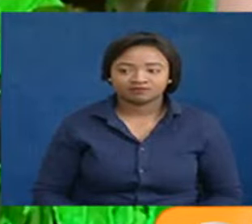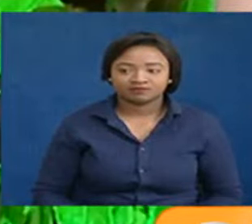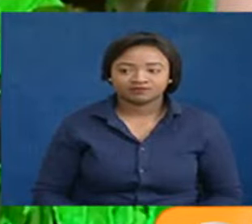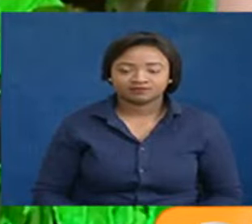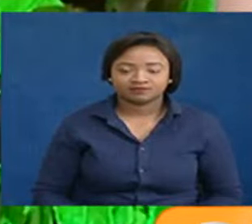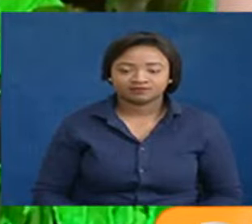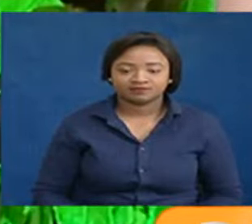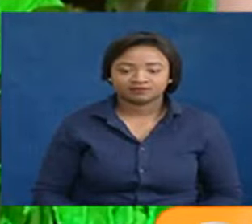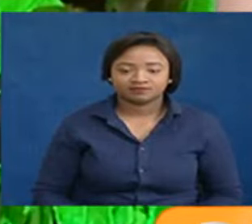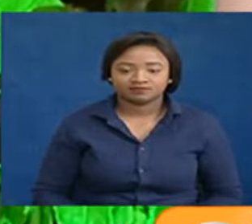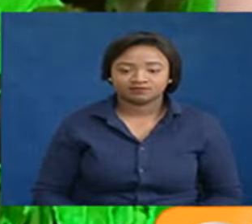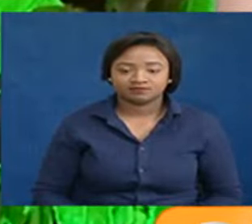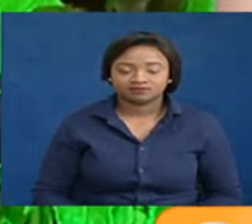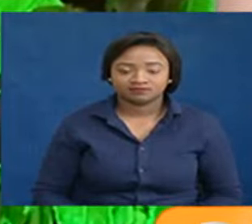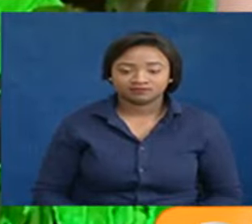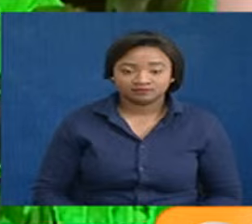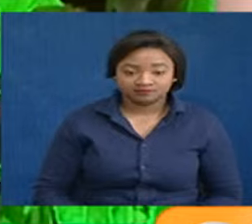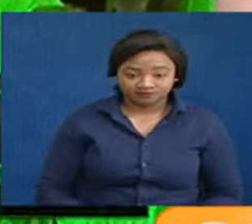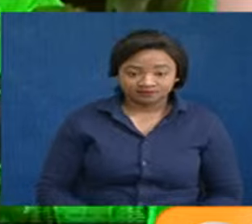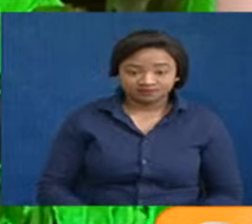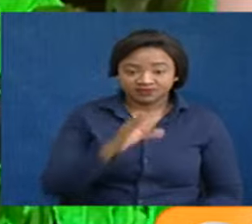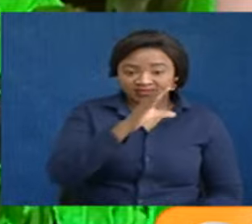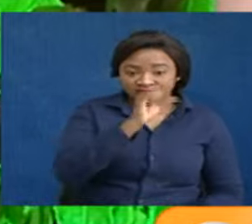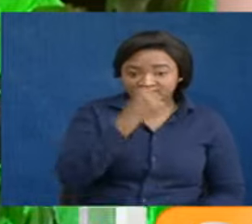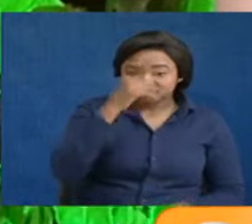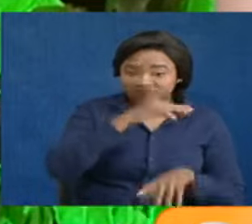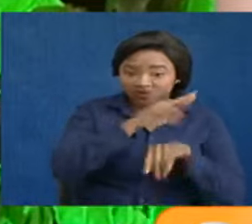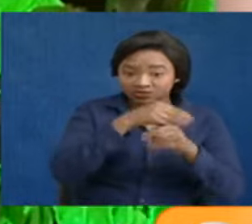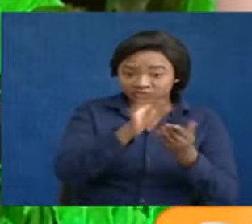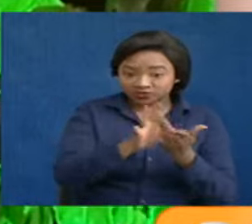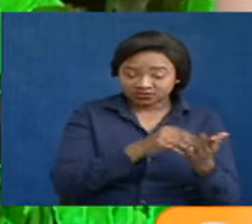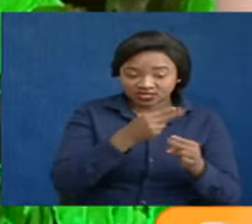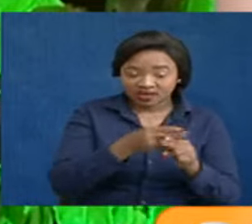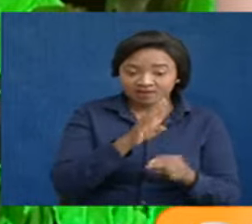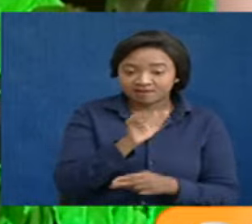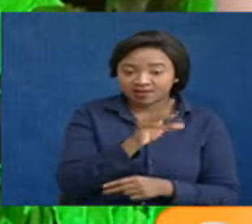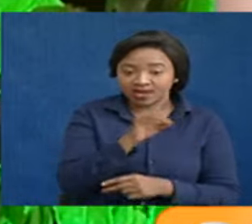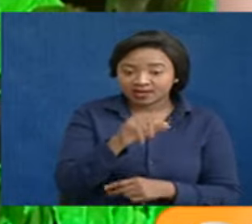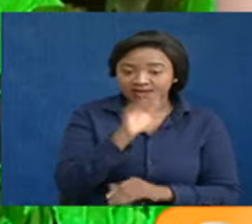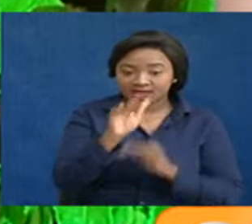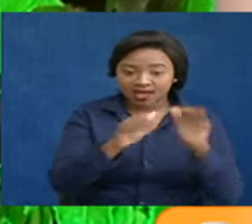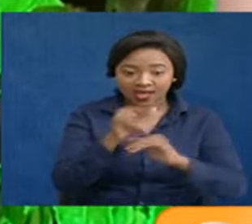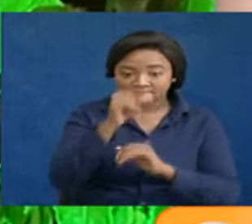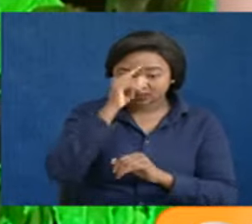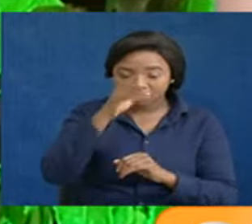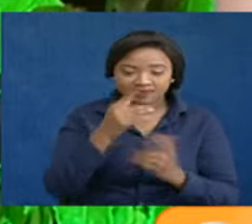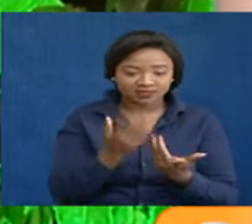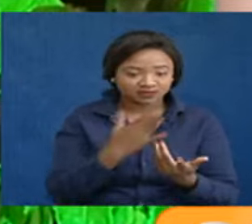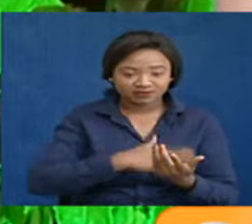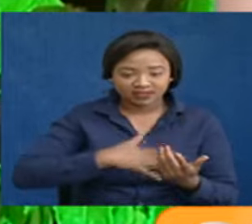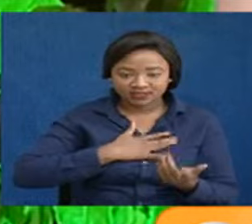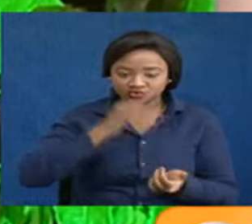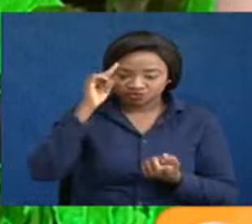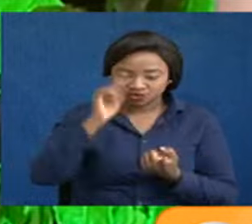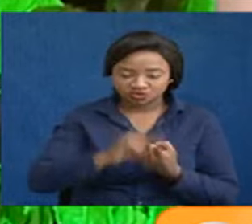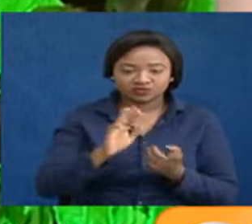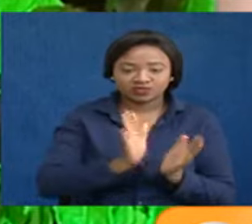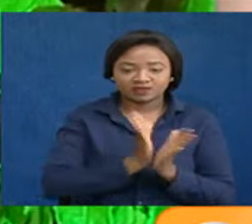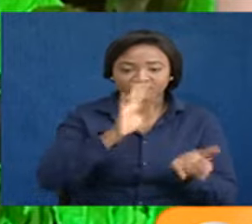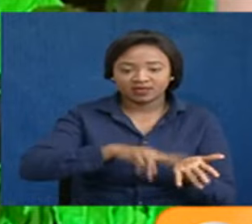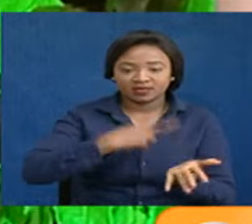Now, the Cabinet Secretary for National Treasury, John Mbadi, has called on government officials to reduce the pilferage of public resources to bring